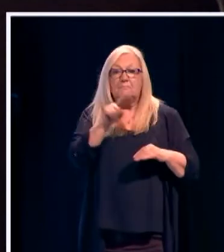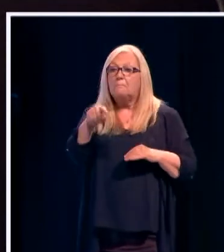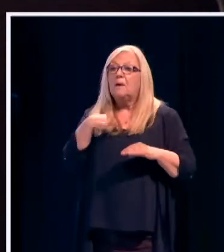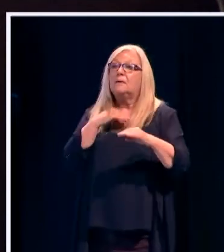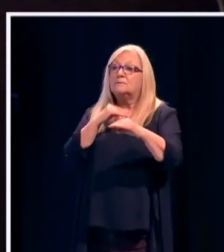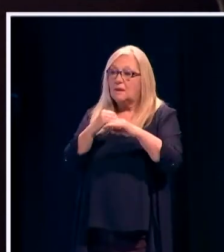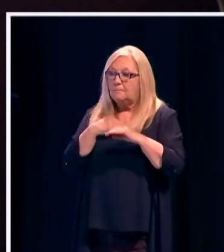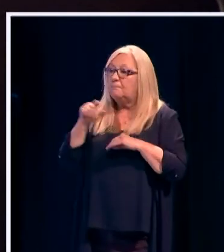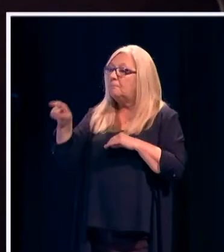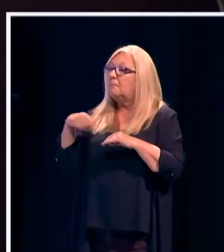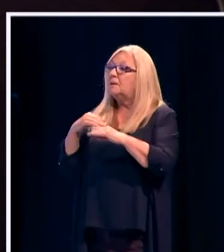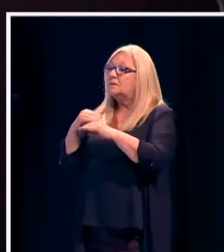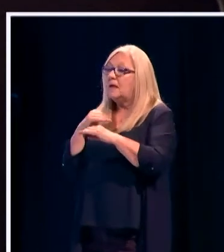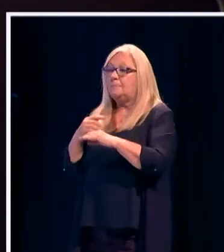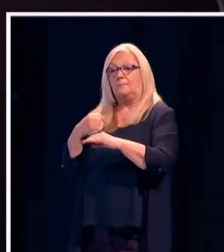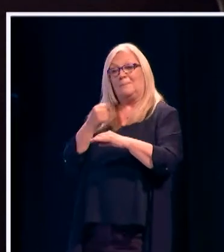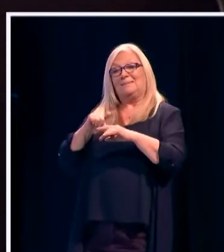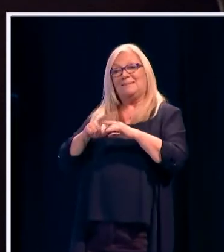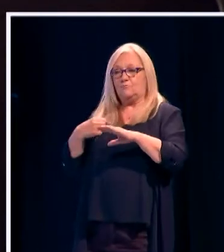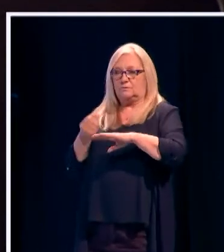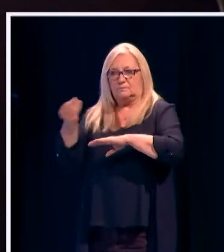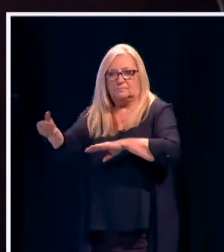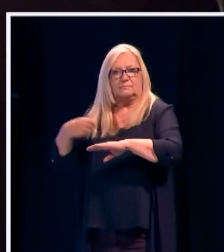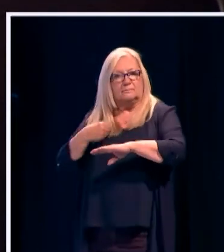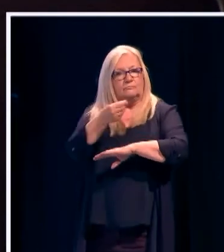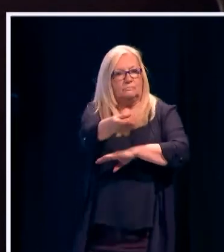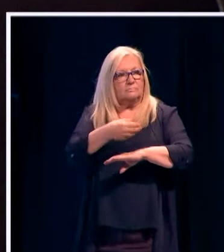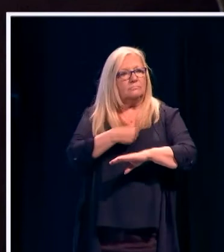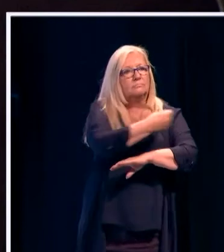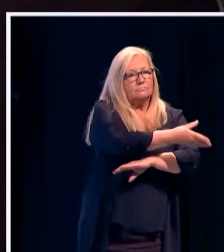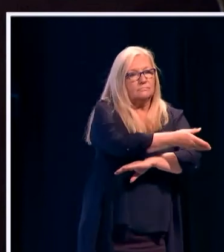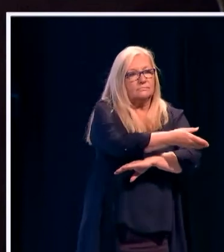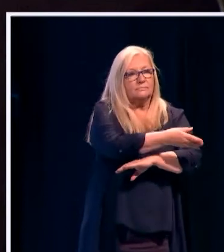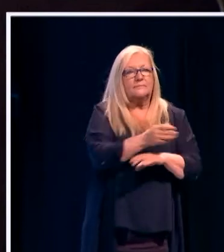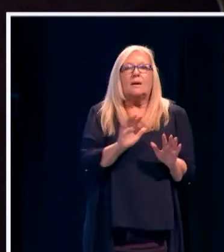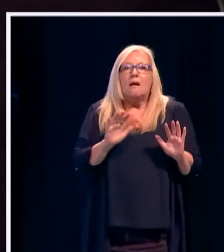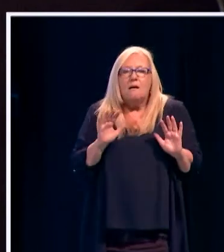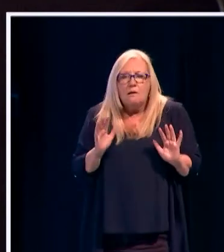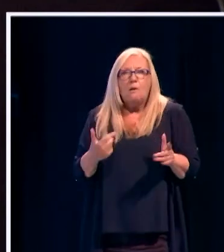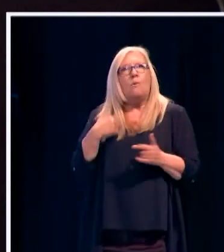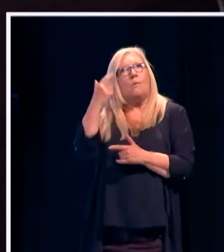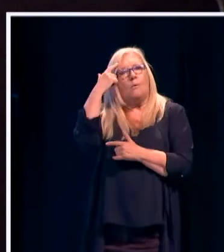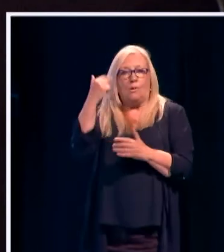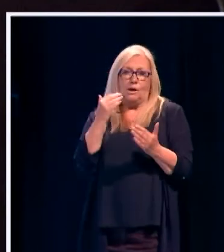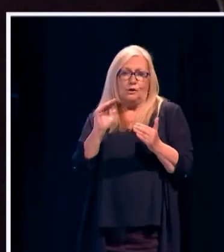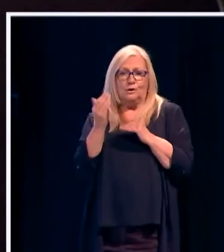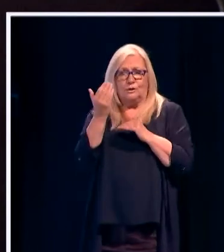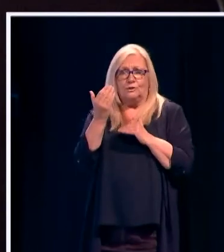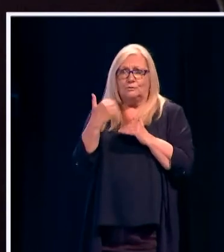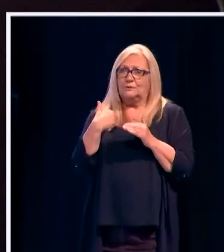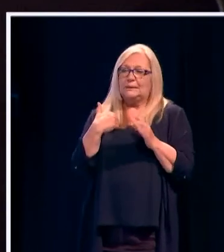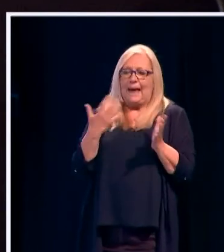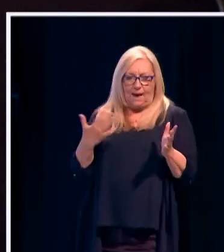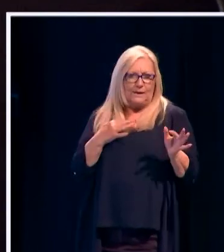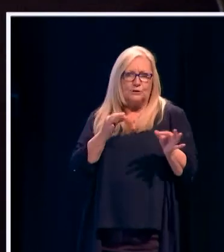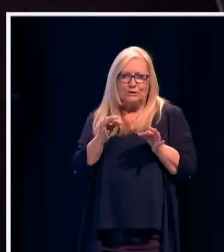that we are applying, and with these strategies, we are also trying to figure out the challenges that we face within the